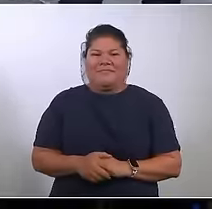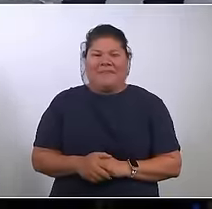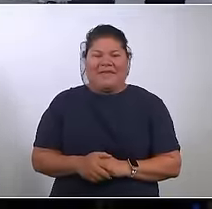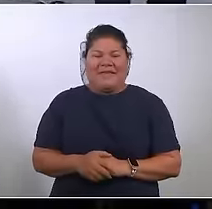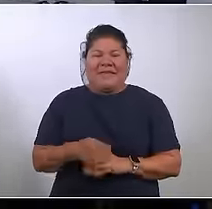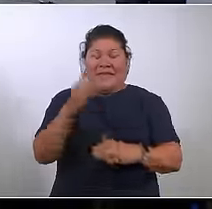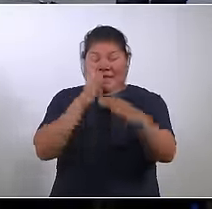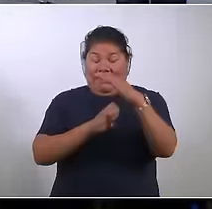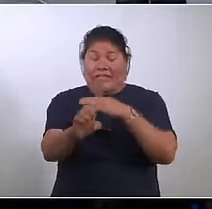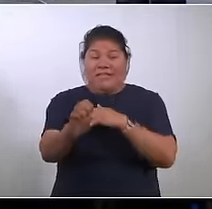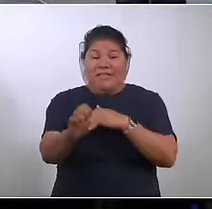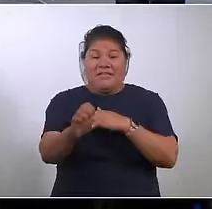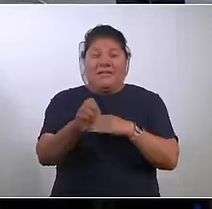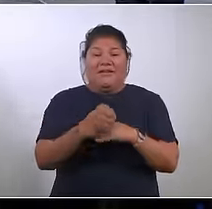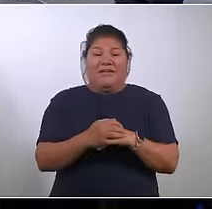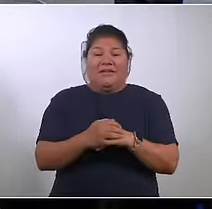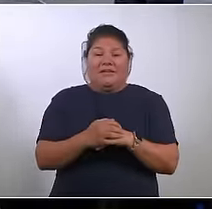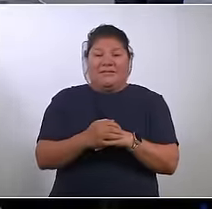Elijah.